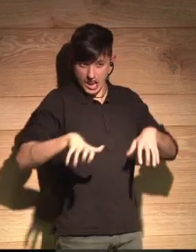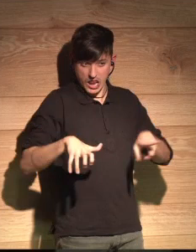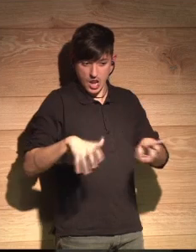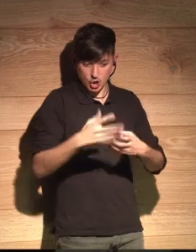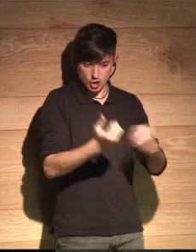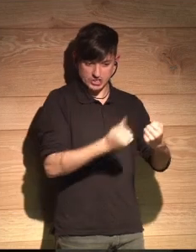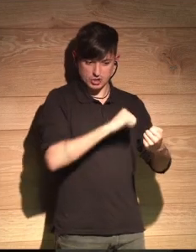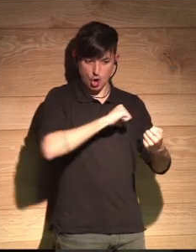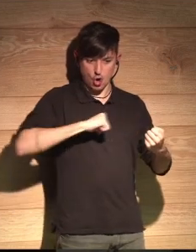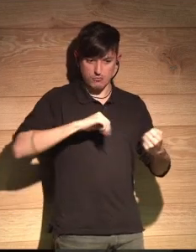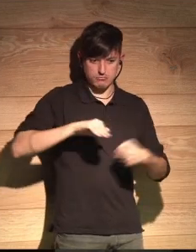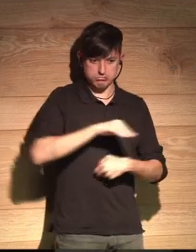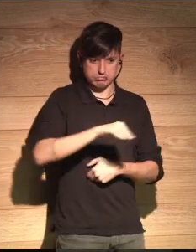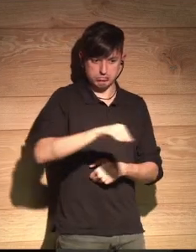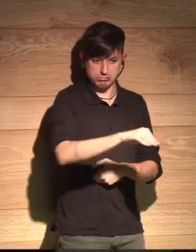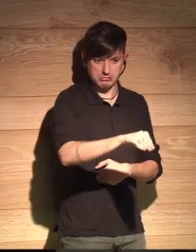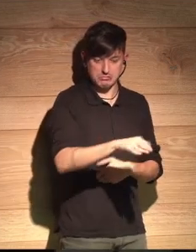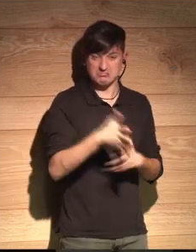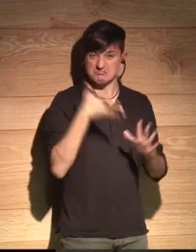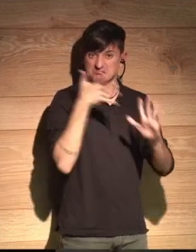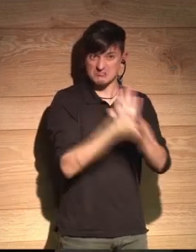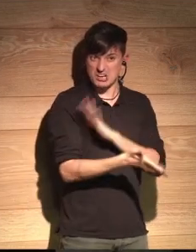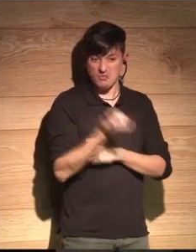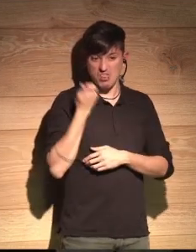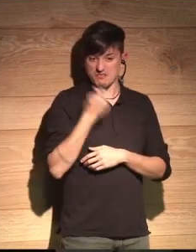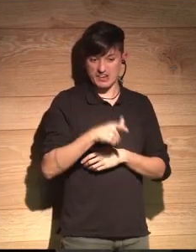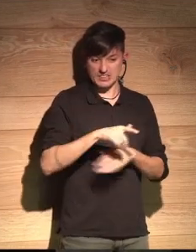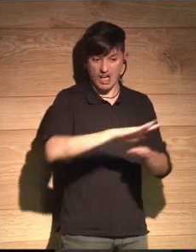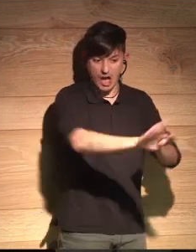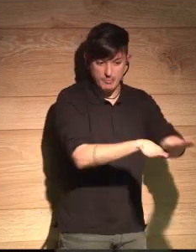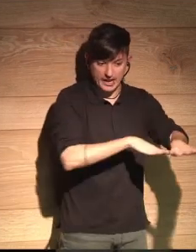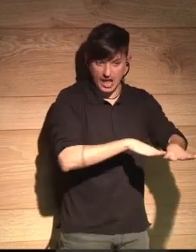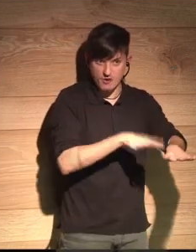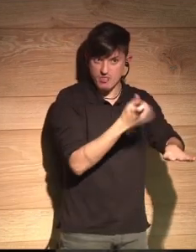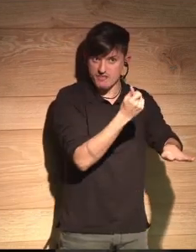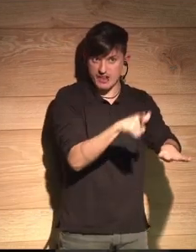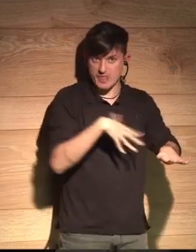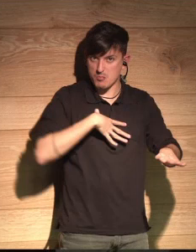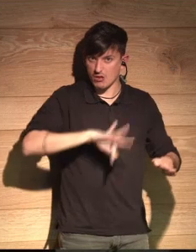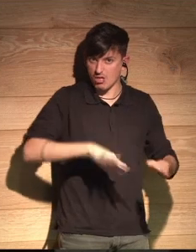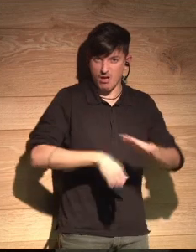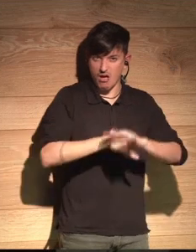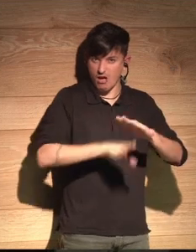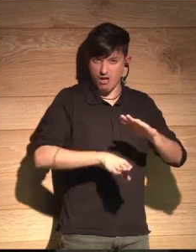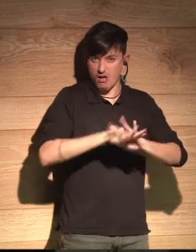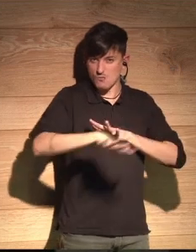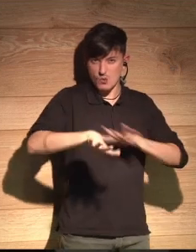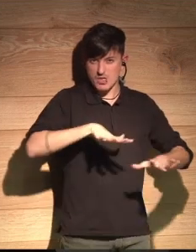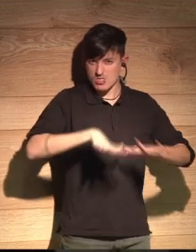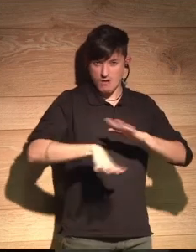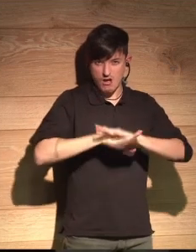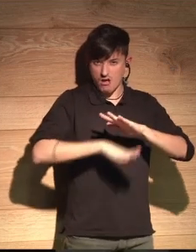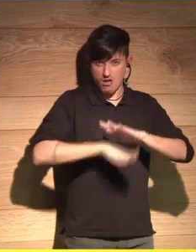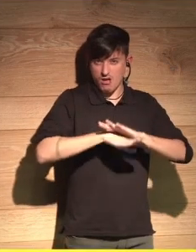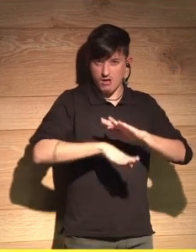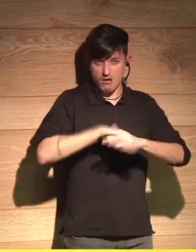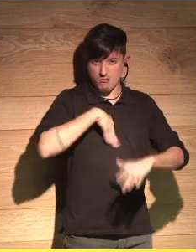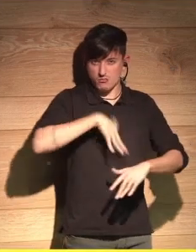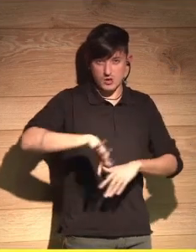it doesn't need to be parked. It can keep on moving, keep on being on the system. Today, a car is used on average 5% of the time. If it's a driving